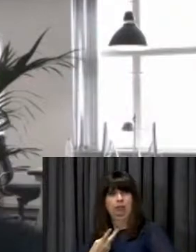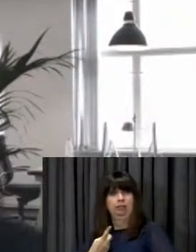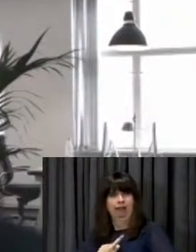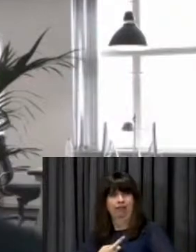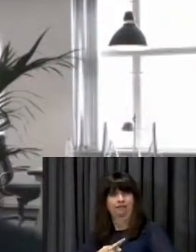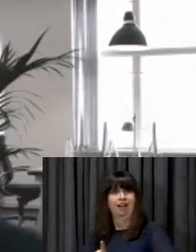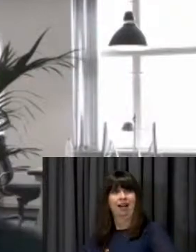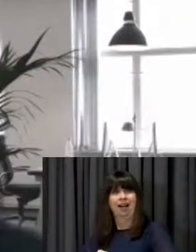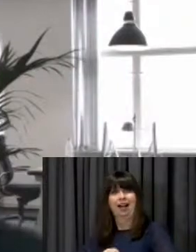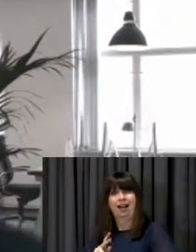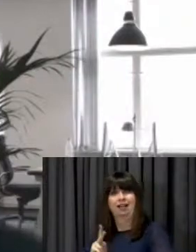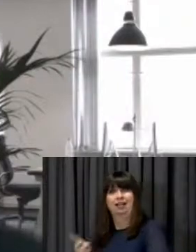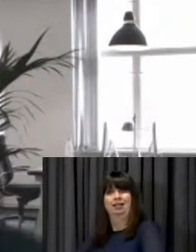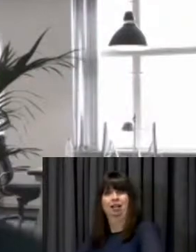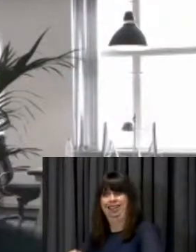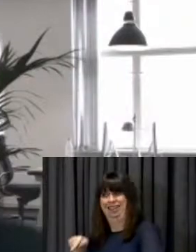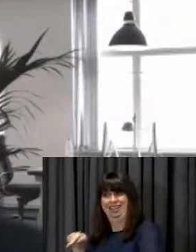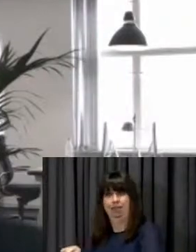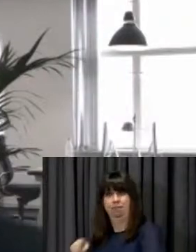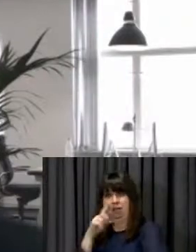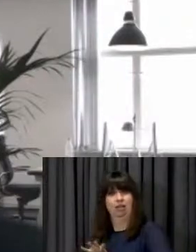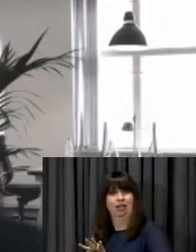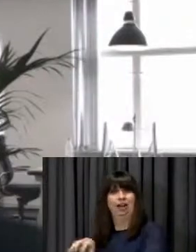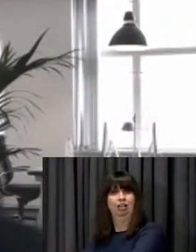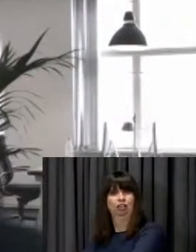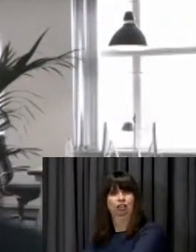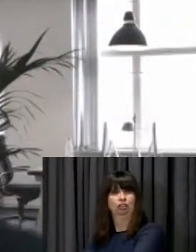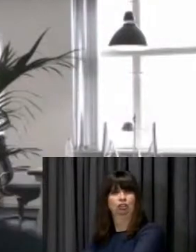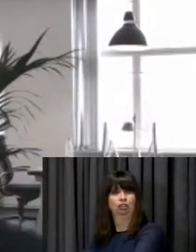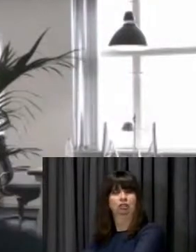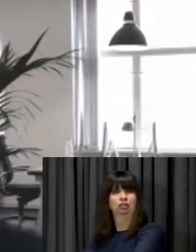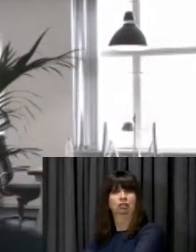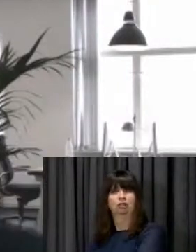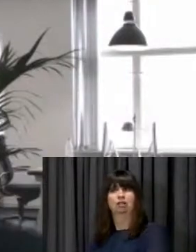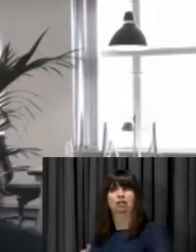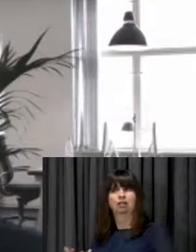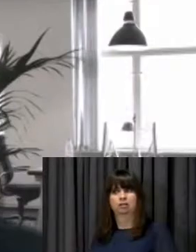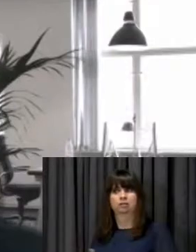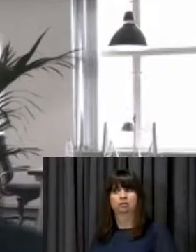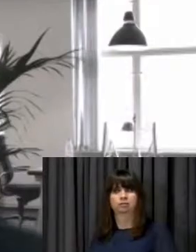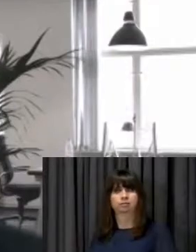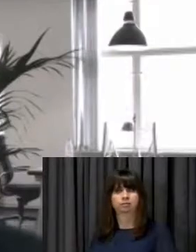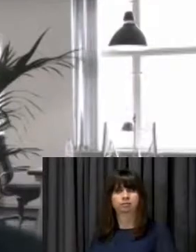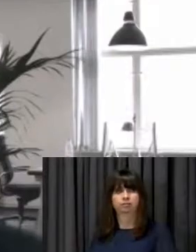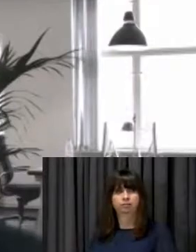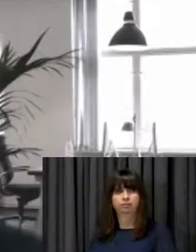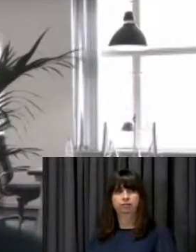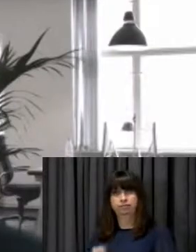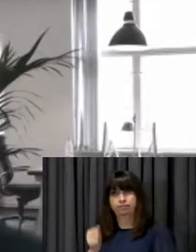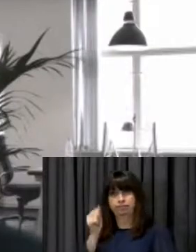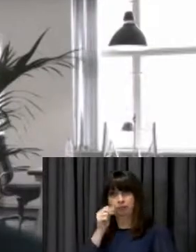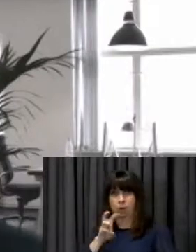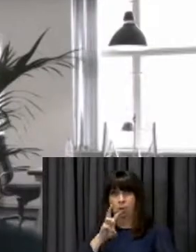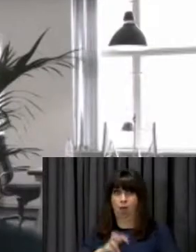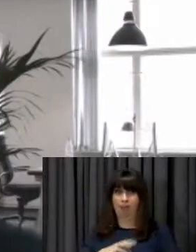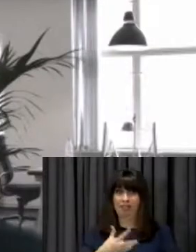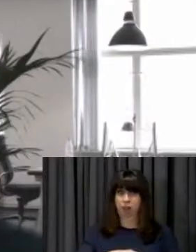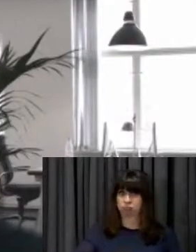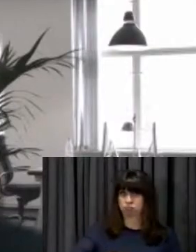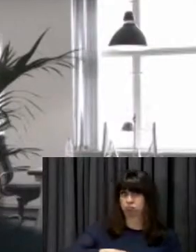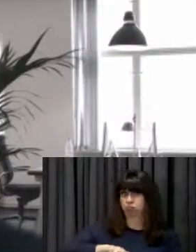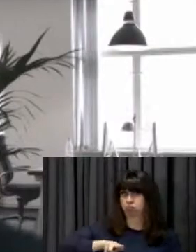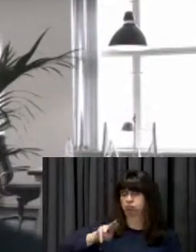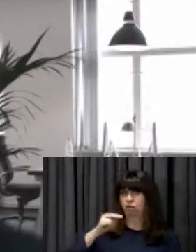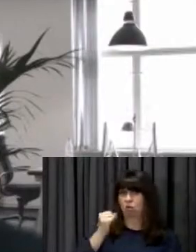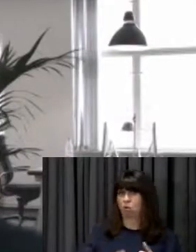it's the health of the person they're caring for. So it's a double effect. And with the worsening situation in Wales and